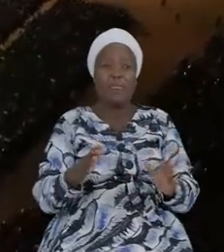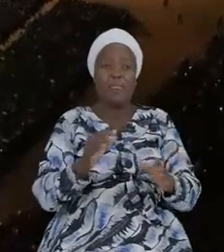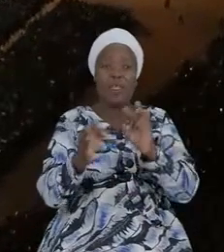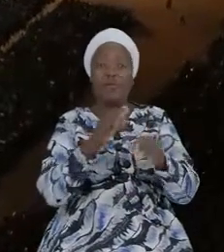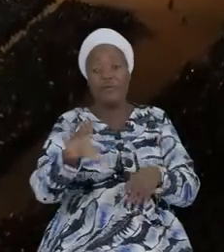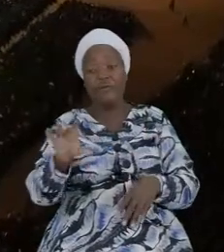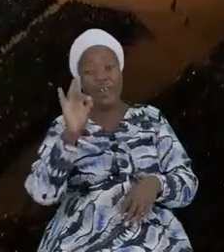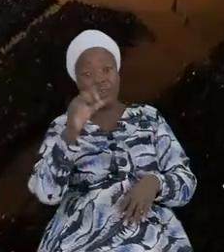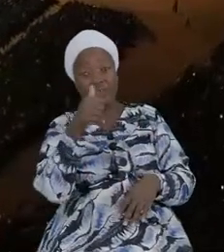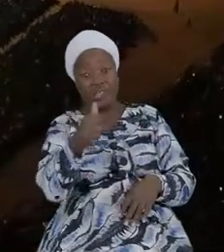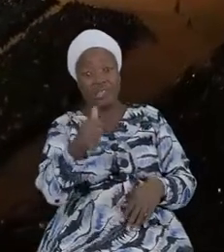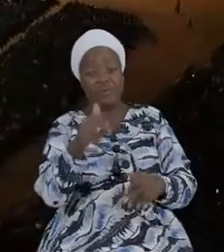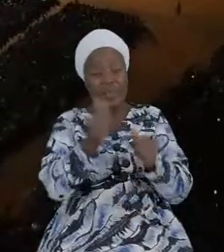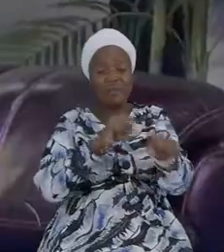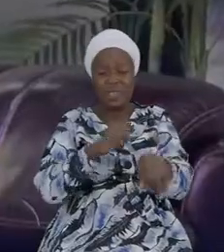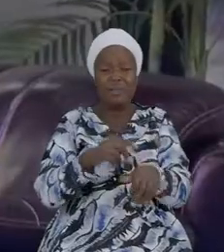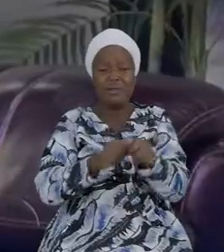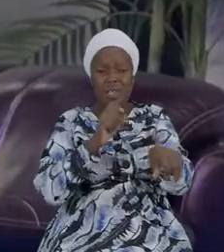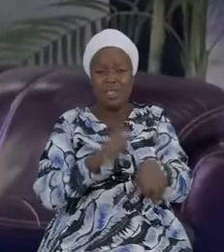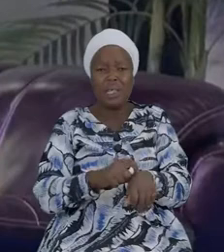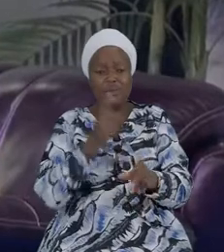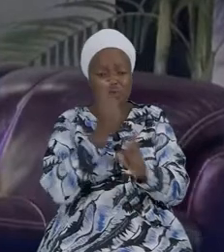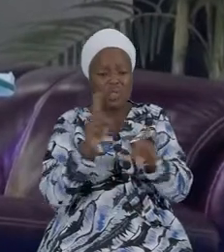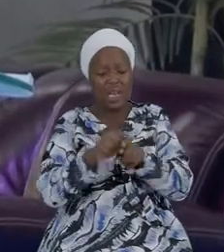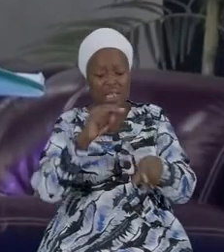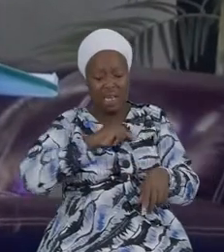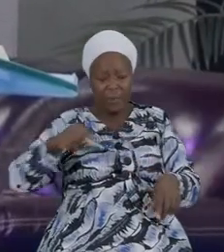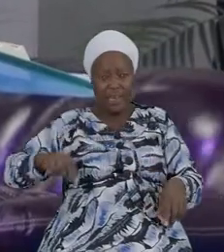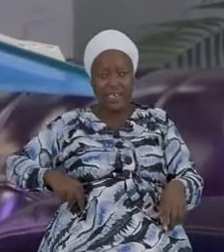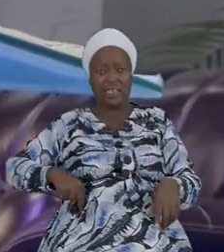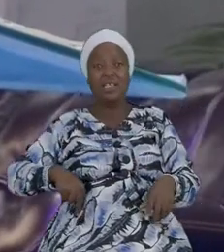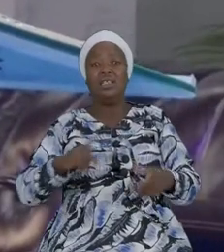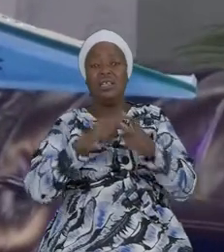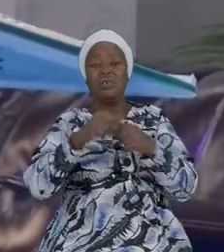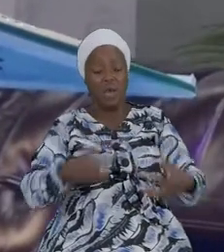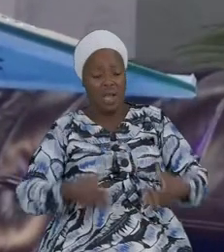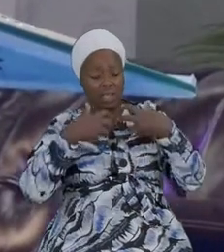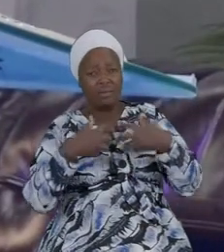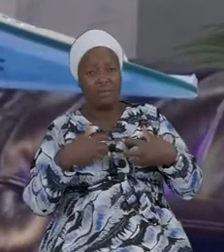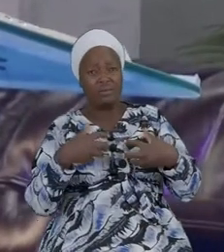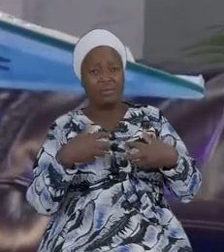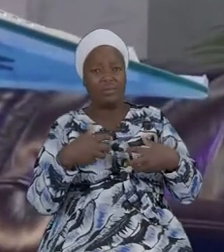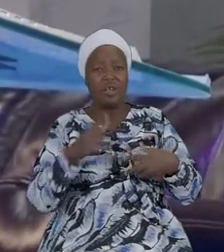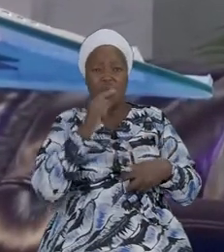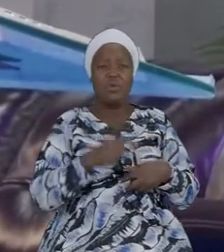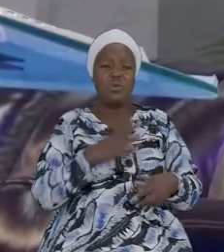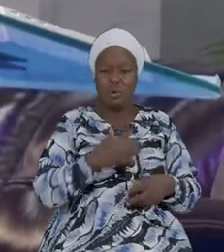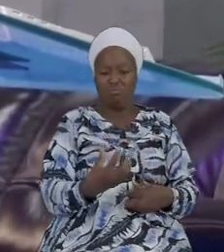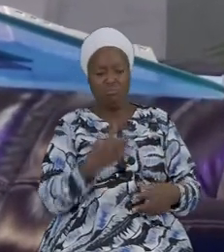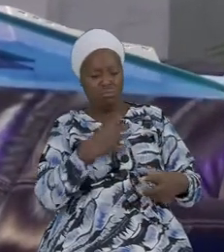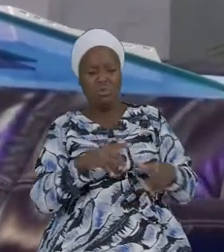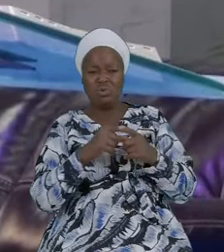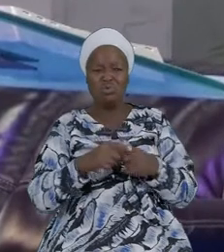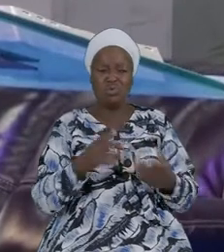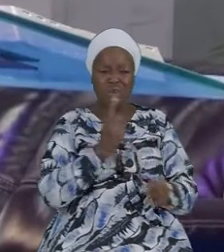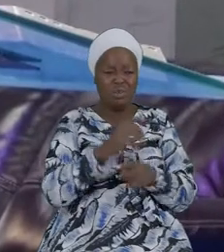find yourself every time like Nebuchadnezzar, you are angry, you're furious. Why